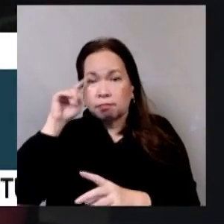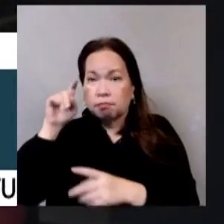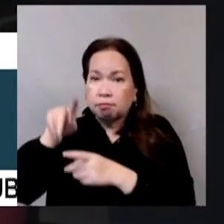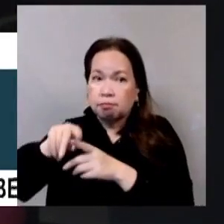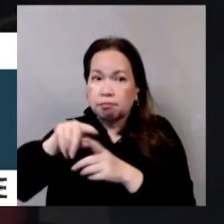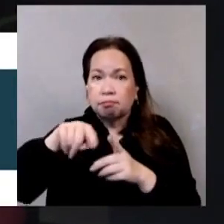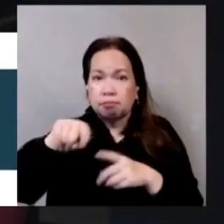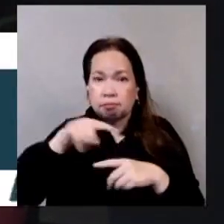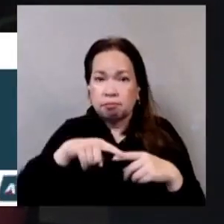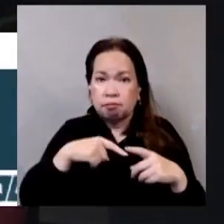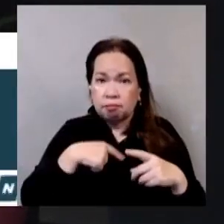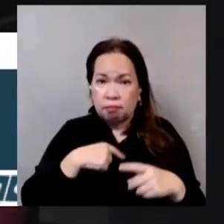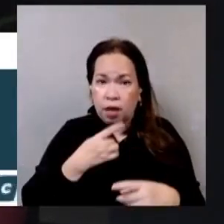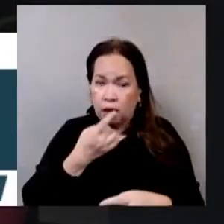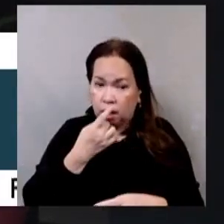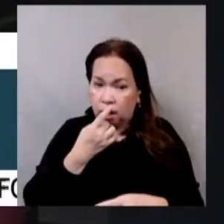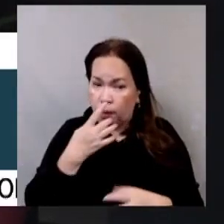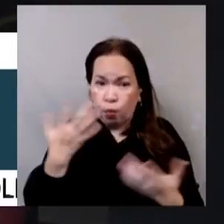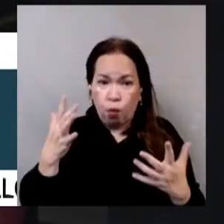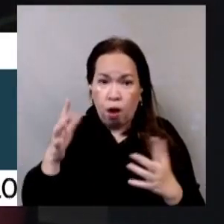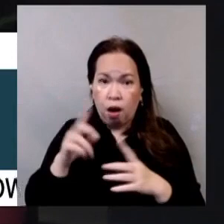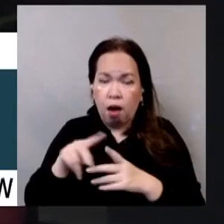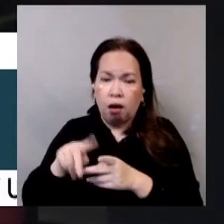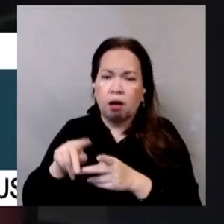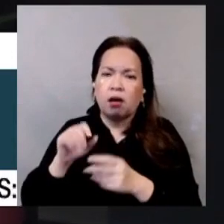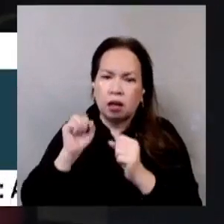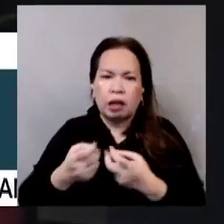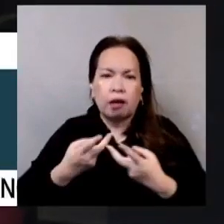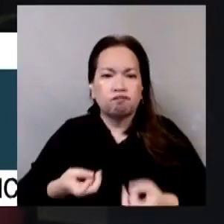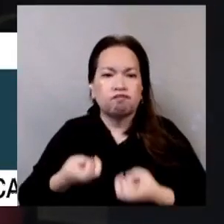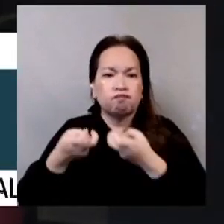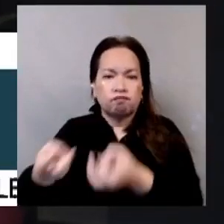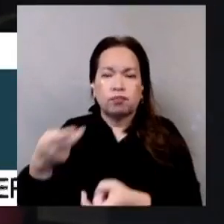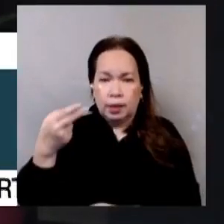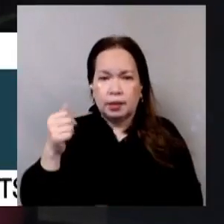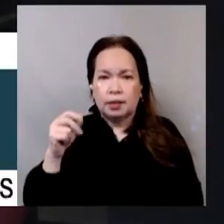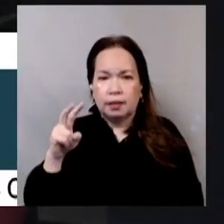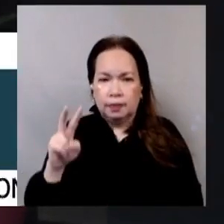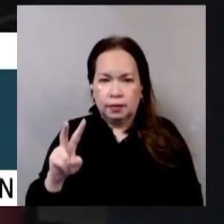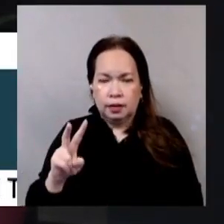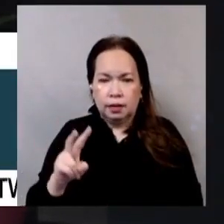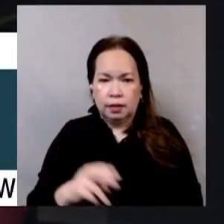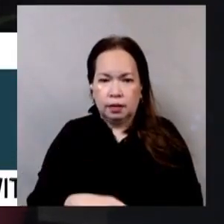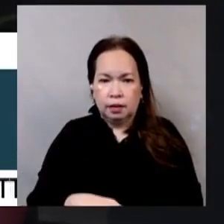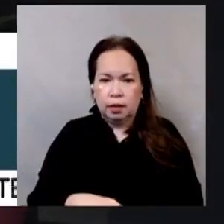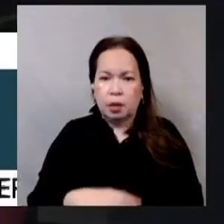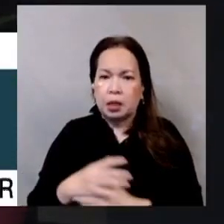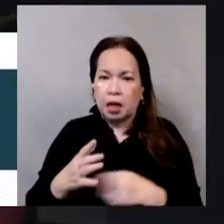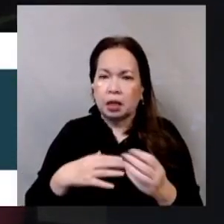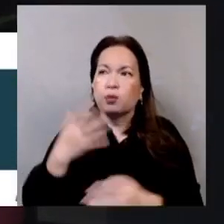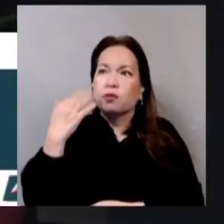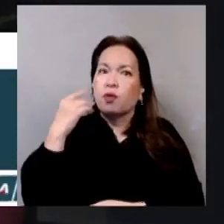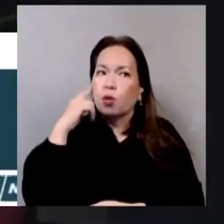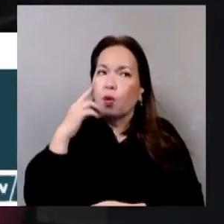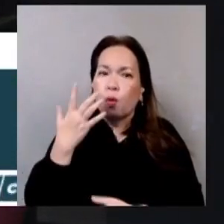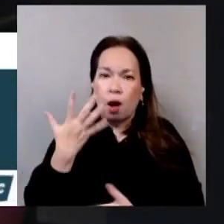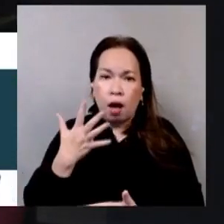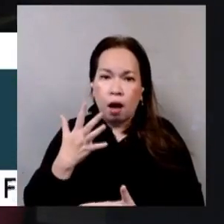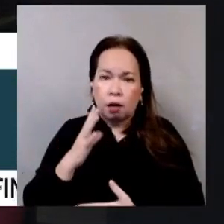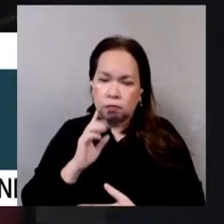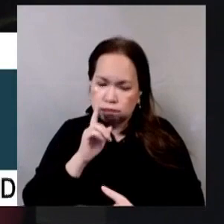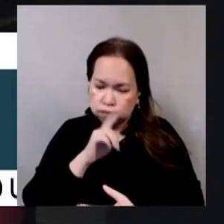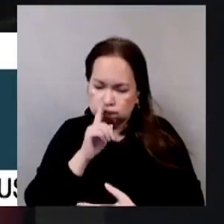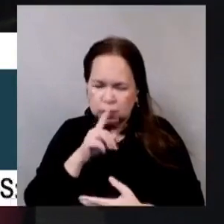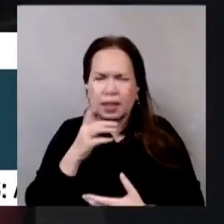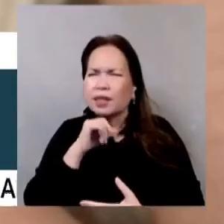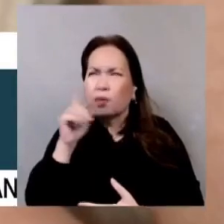sexual intercourse, there's a high possibility na makatransmit siya. Even if undetectable siya previously, pwede